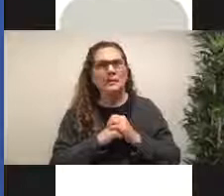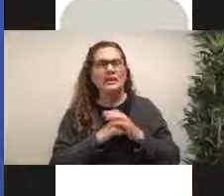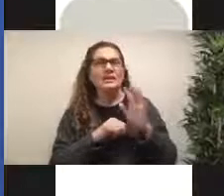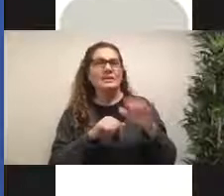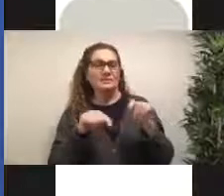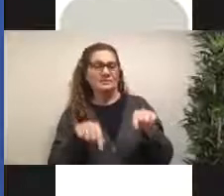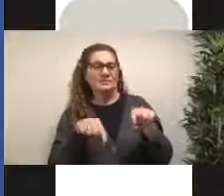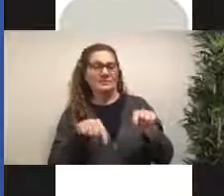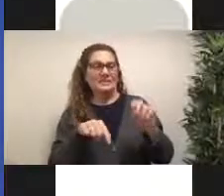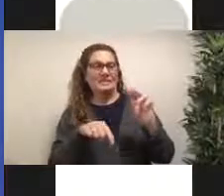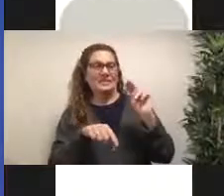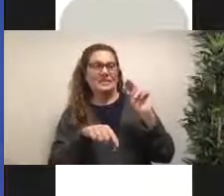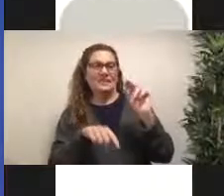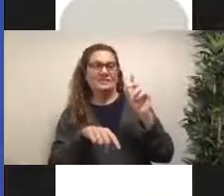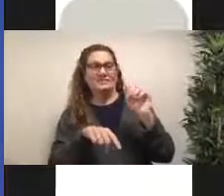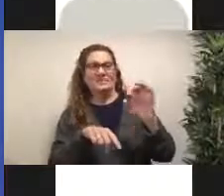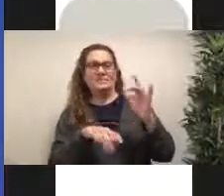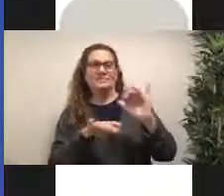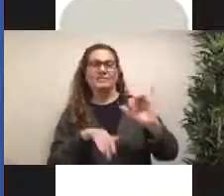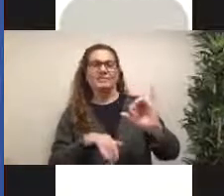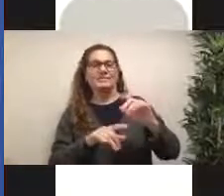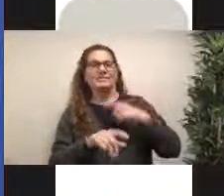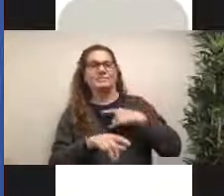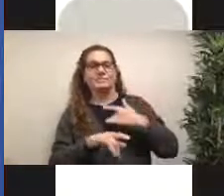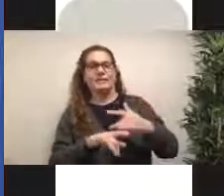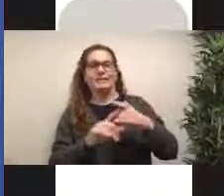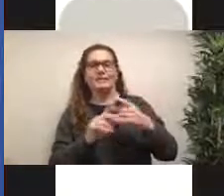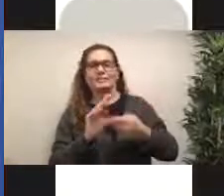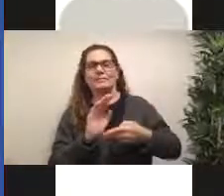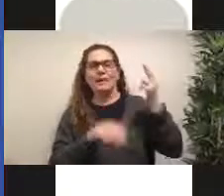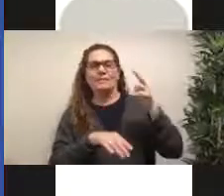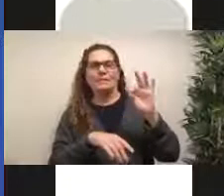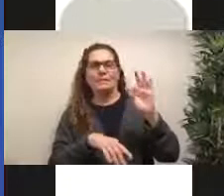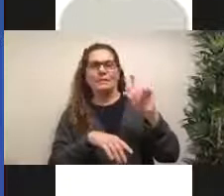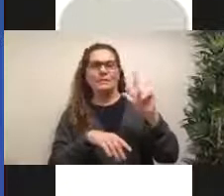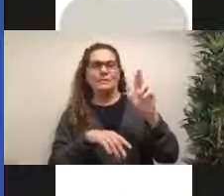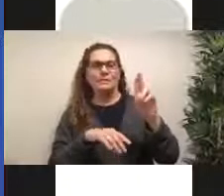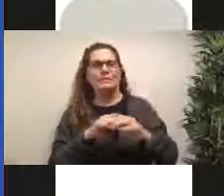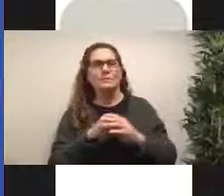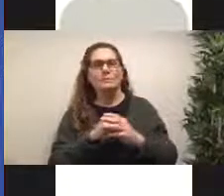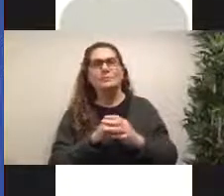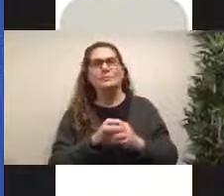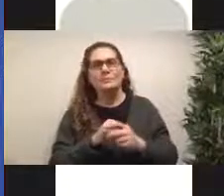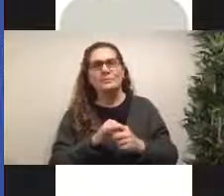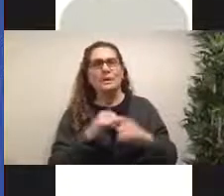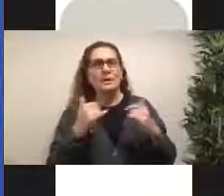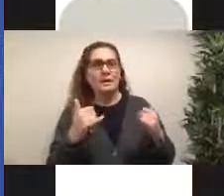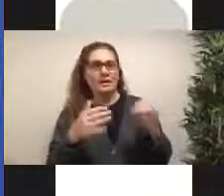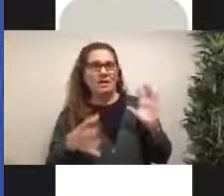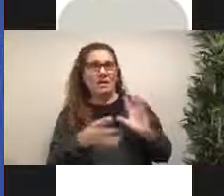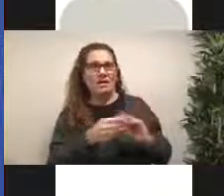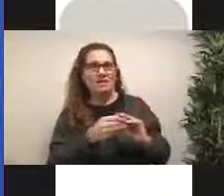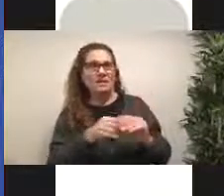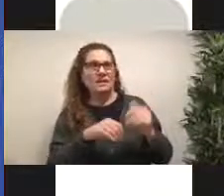hospitalizations so far this year, with 14 of those 16 occurring just this past week alone.